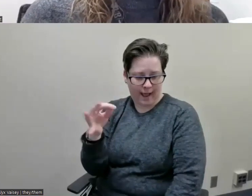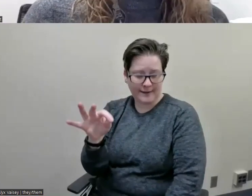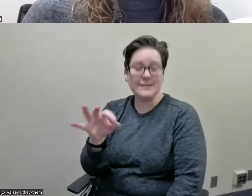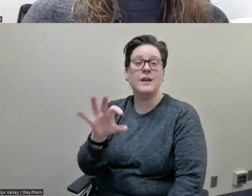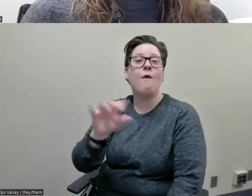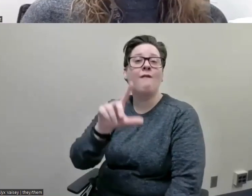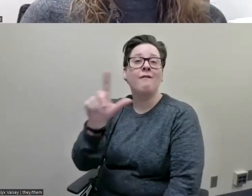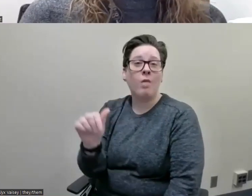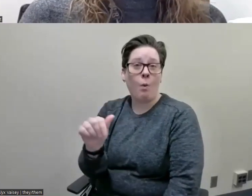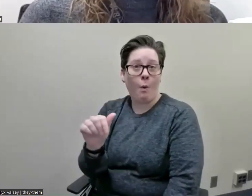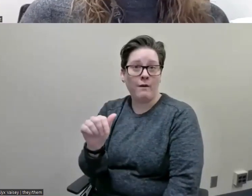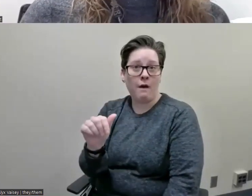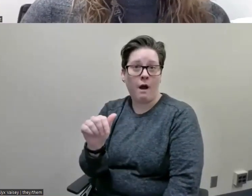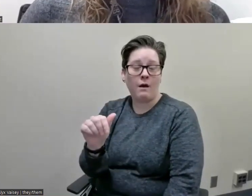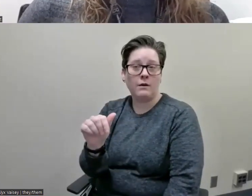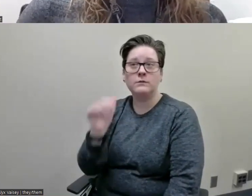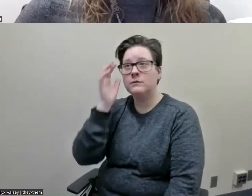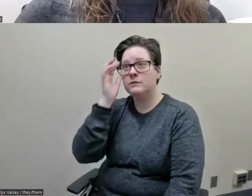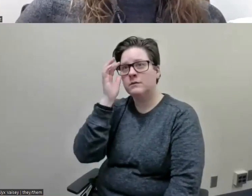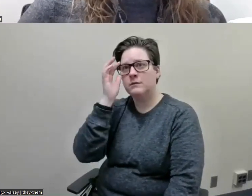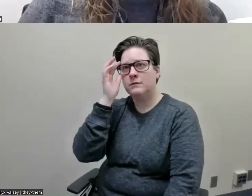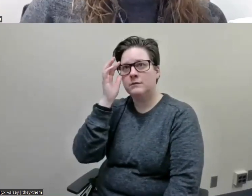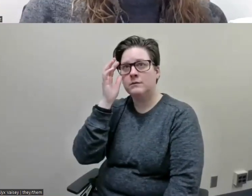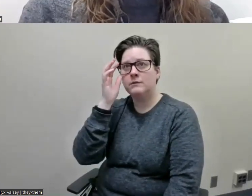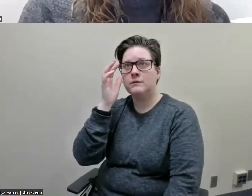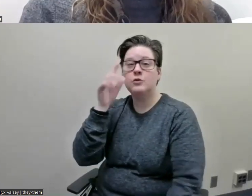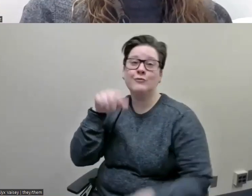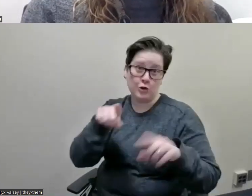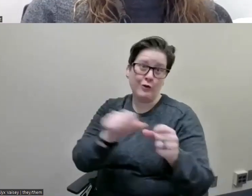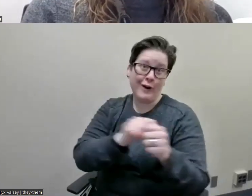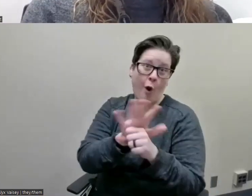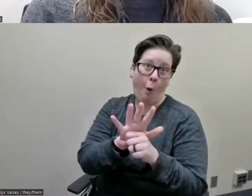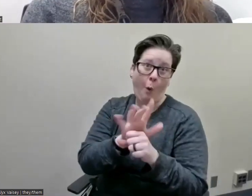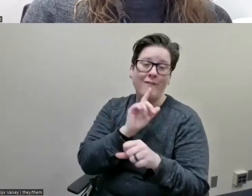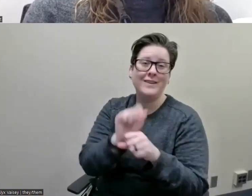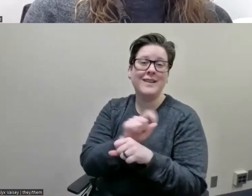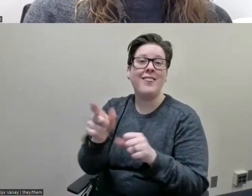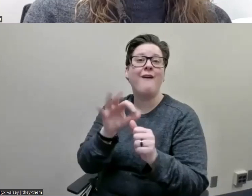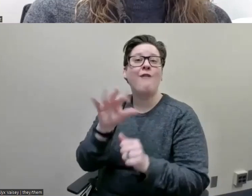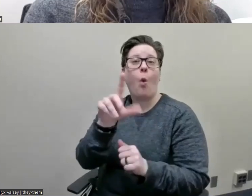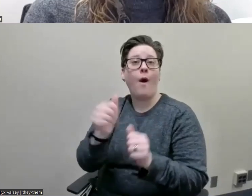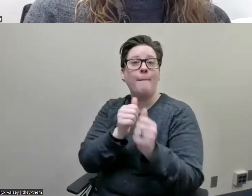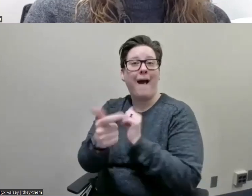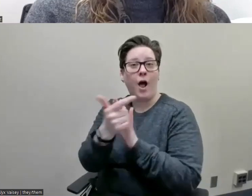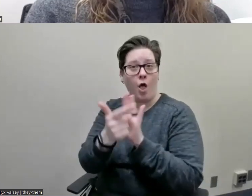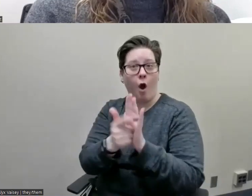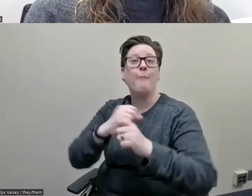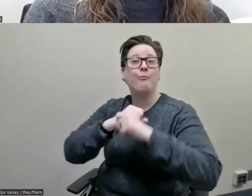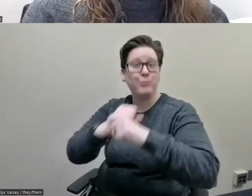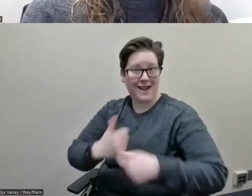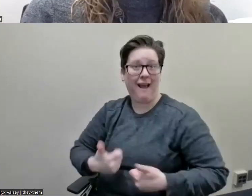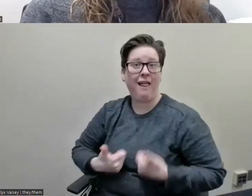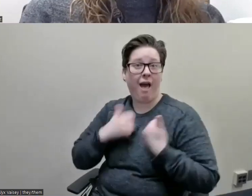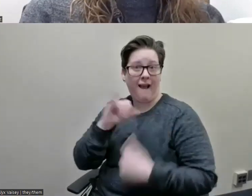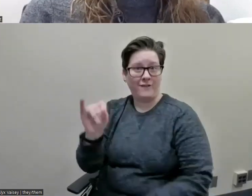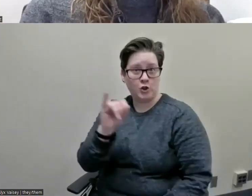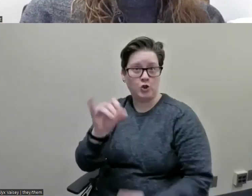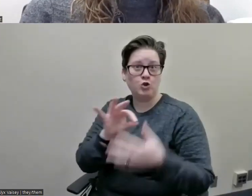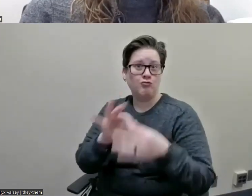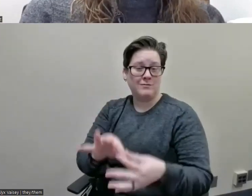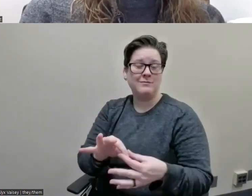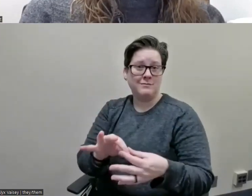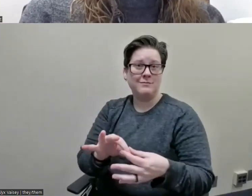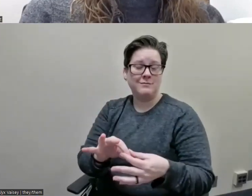Florida, under the radar during COVID, actually passed a law to protect life insurance as it related to